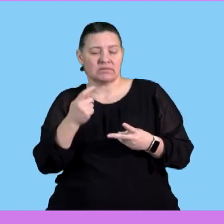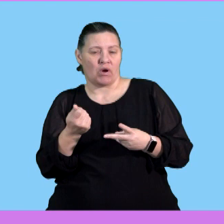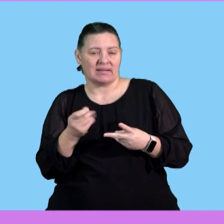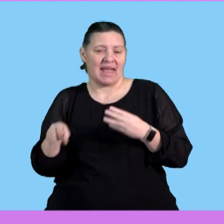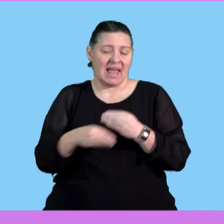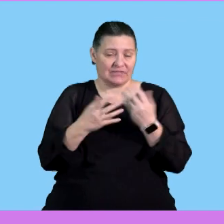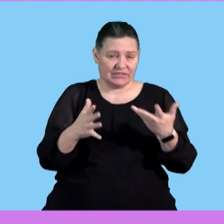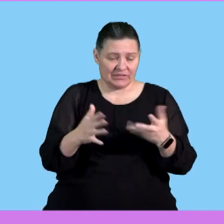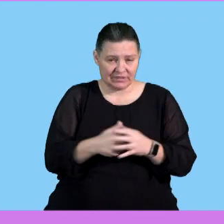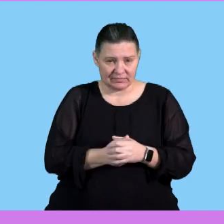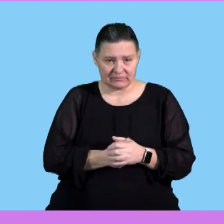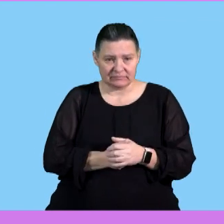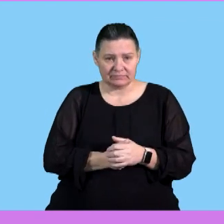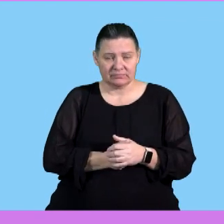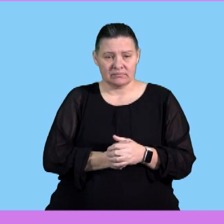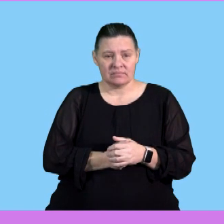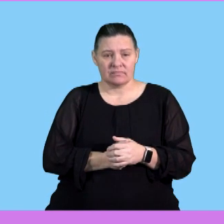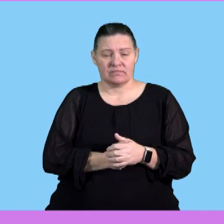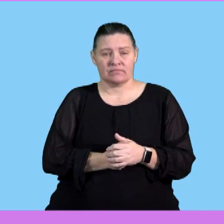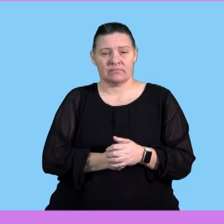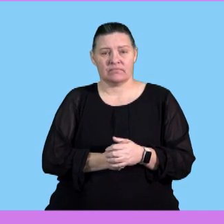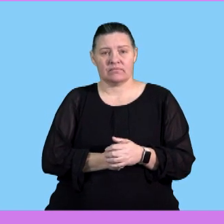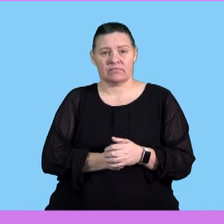been added. So now,